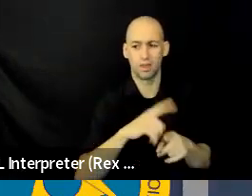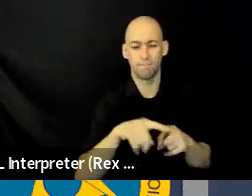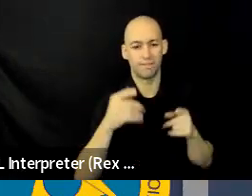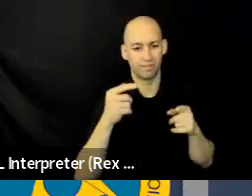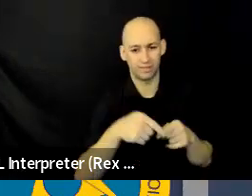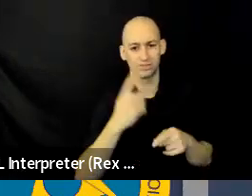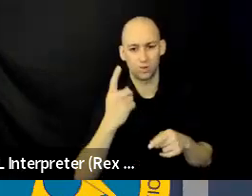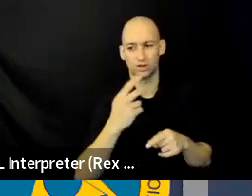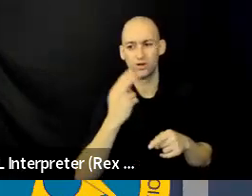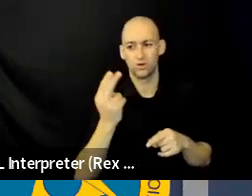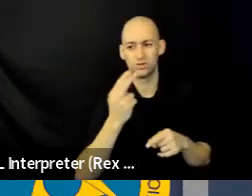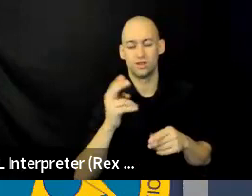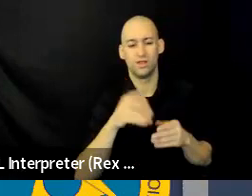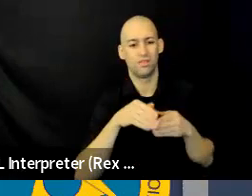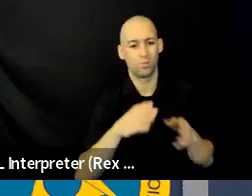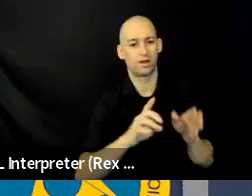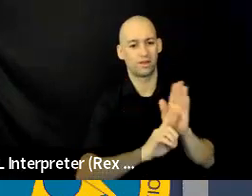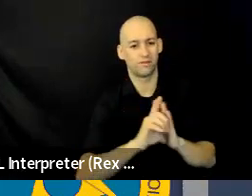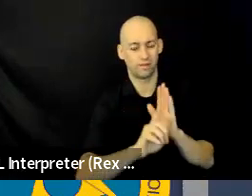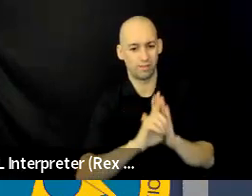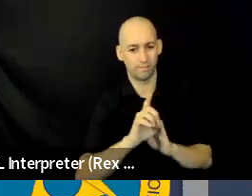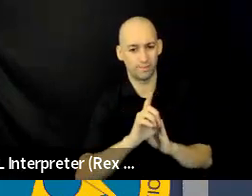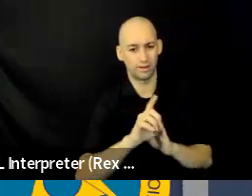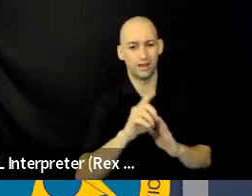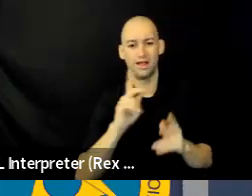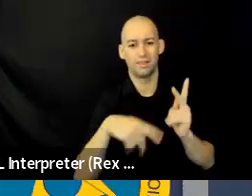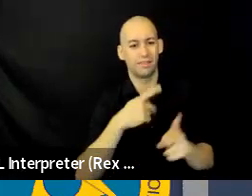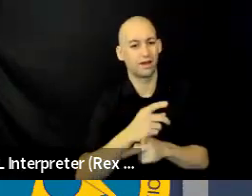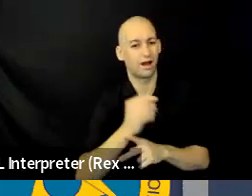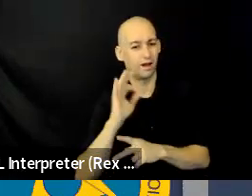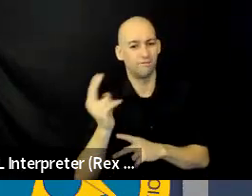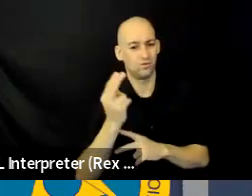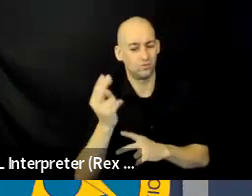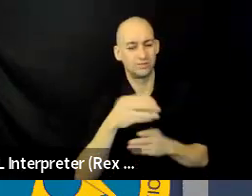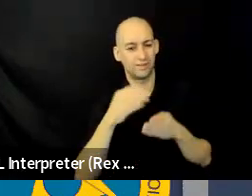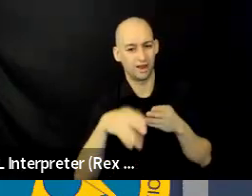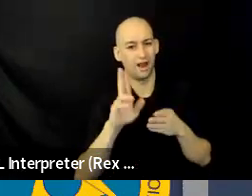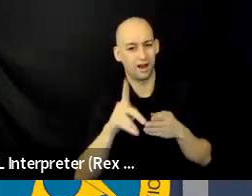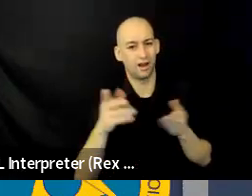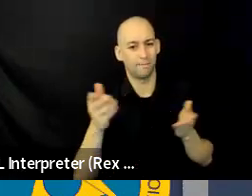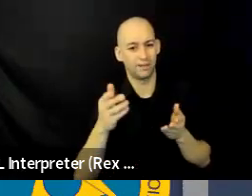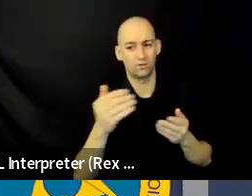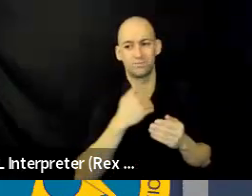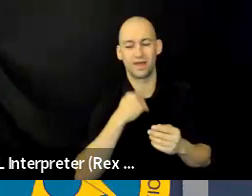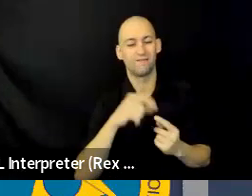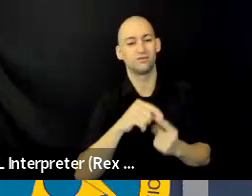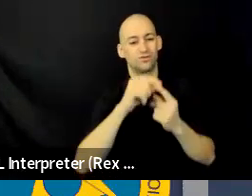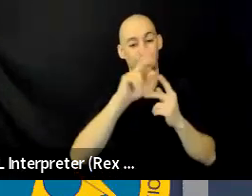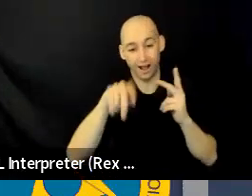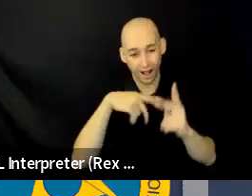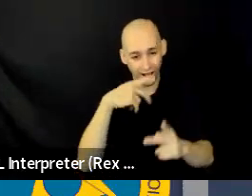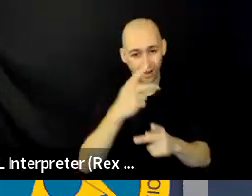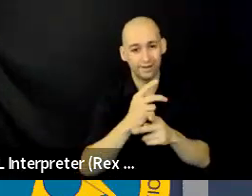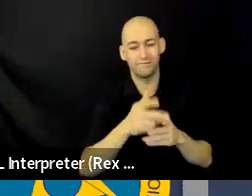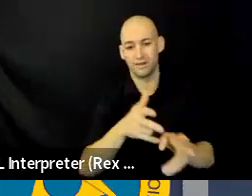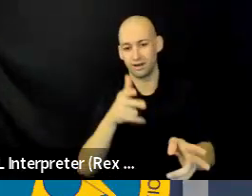uses and the way they've developed and the types of uses that have ended up at this location, we have a certain type of vehicle and certain